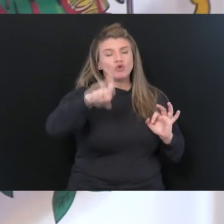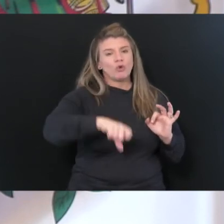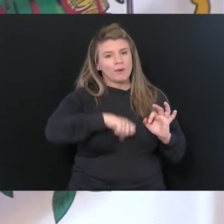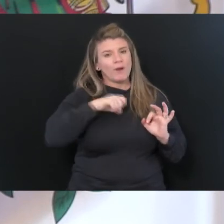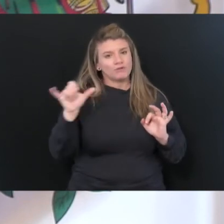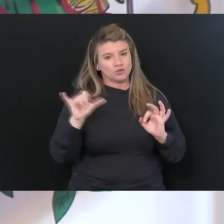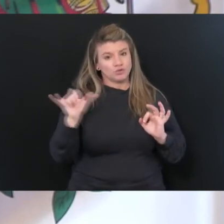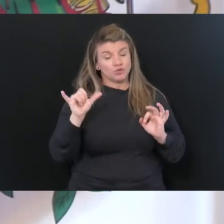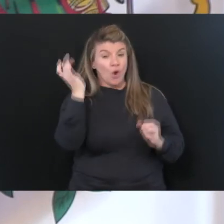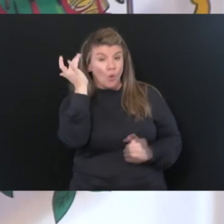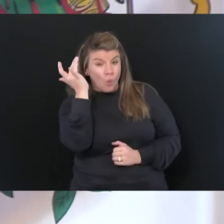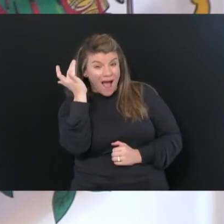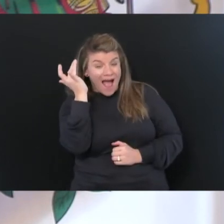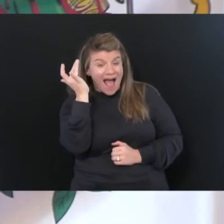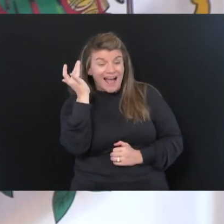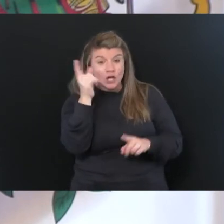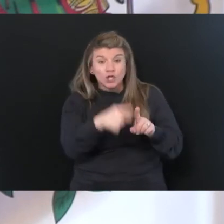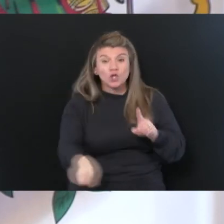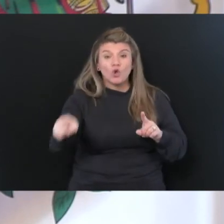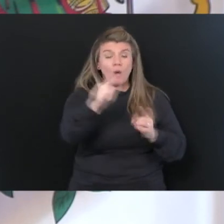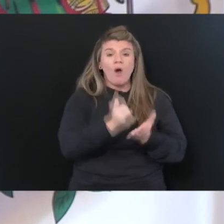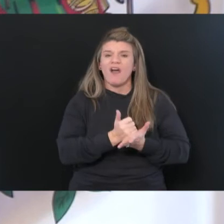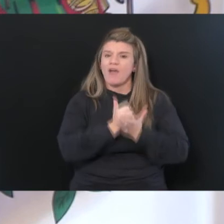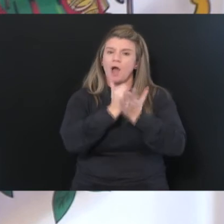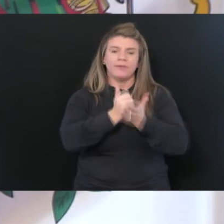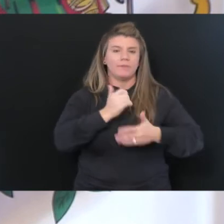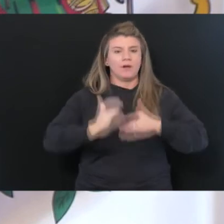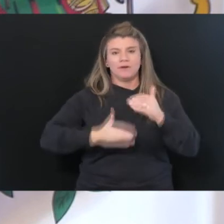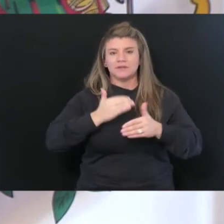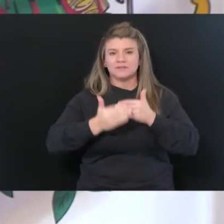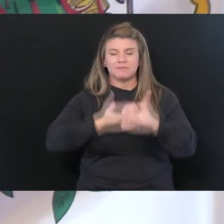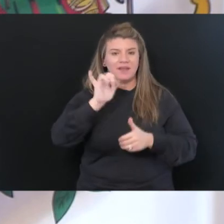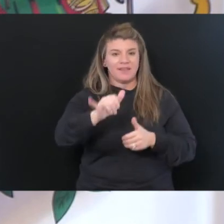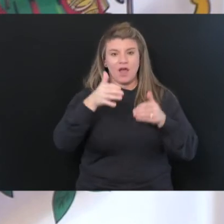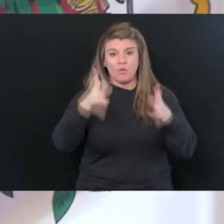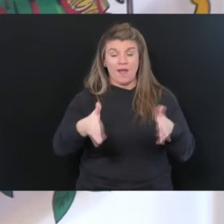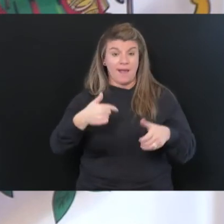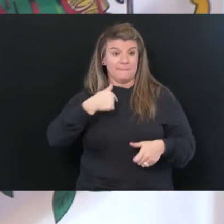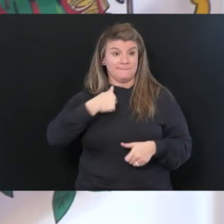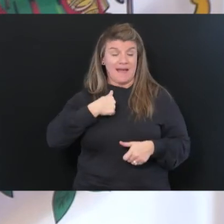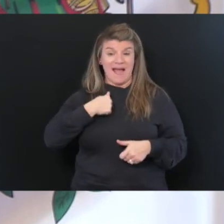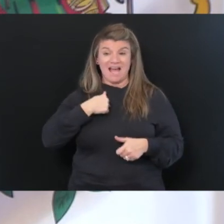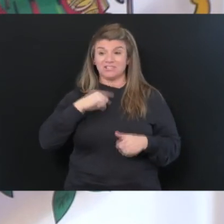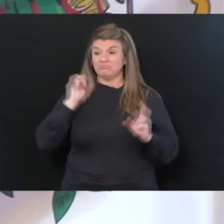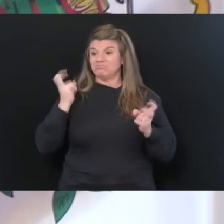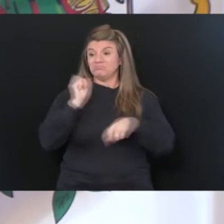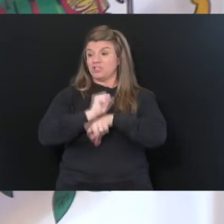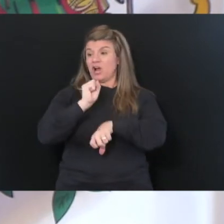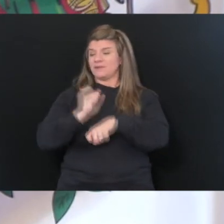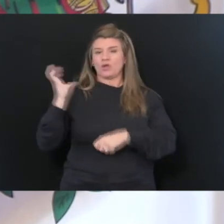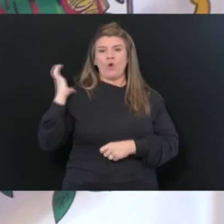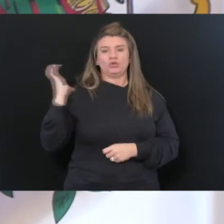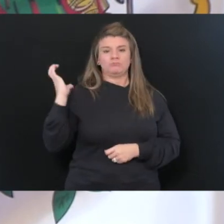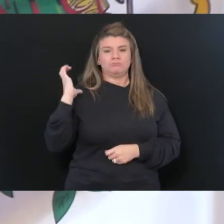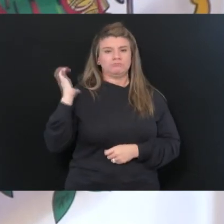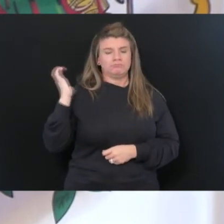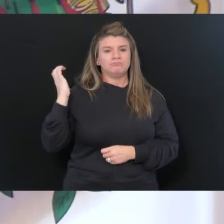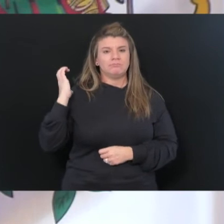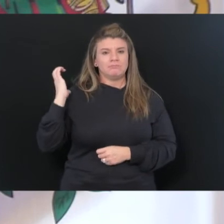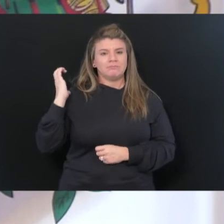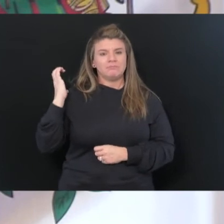because West Virginians, you've made it that way. You've made it. All I've done is the coach, or maybe the guy that's